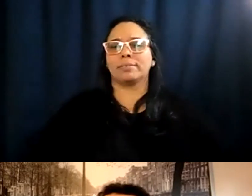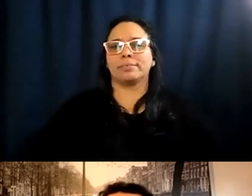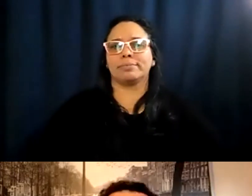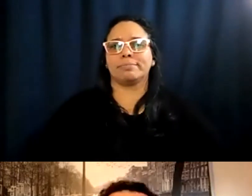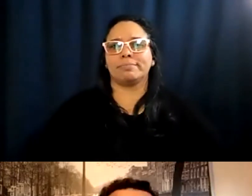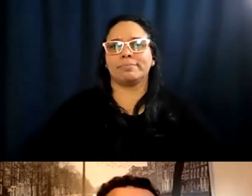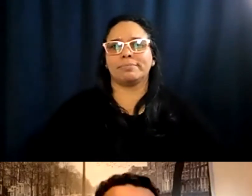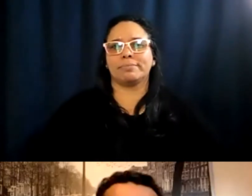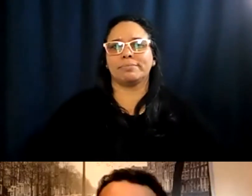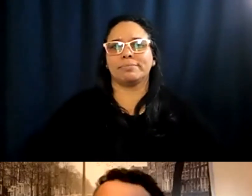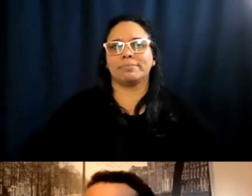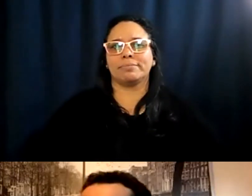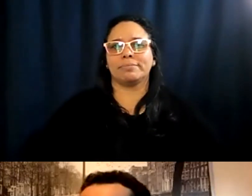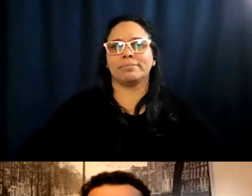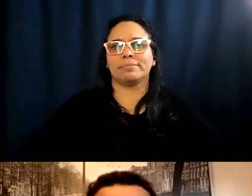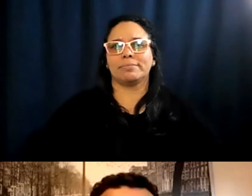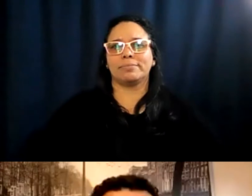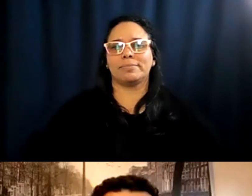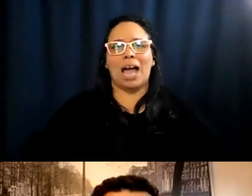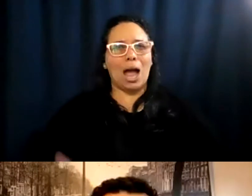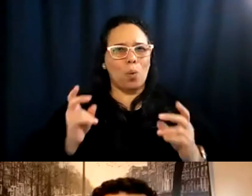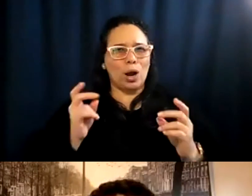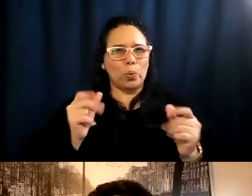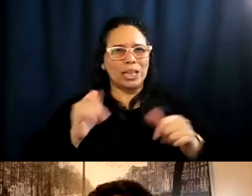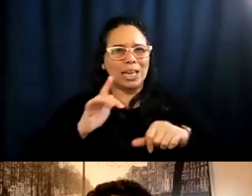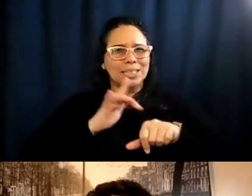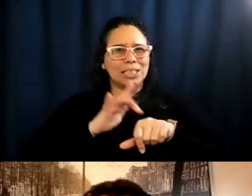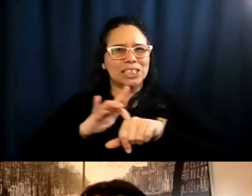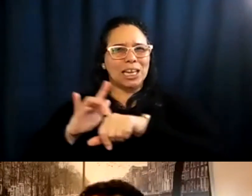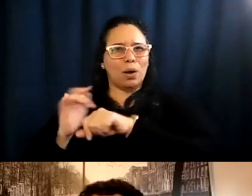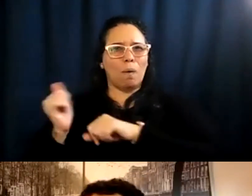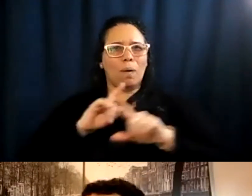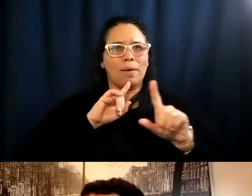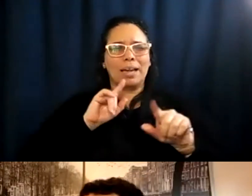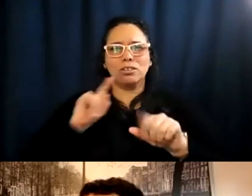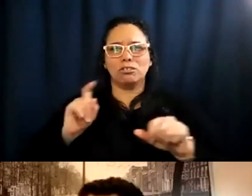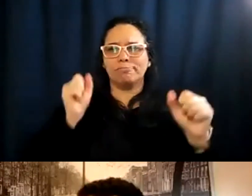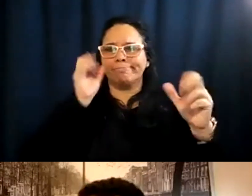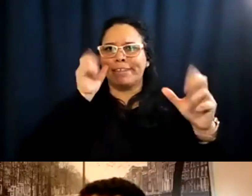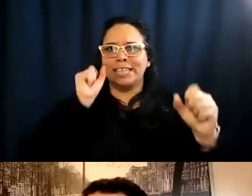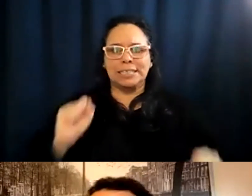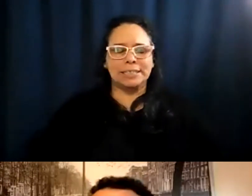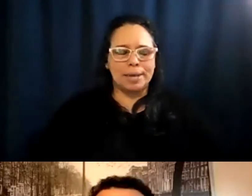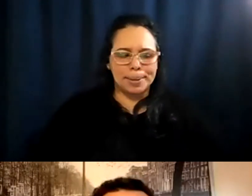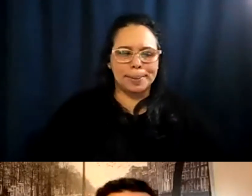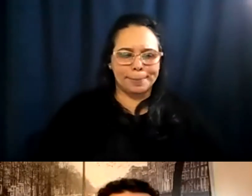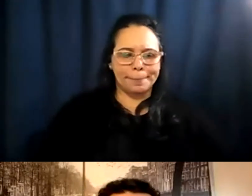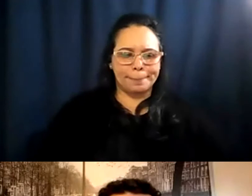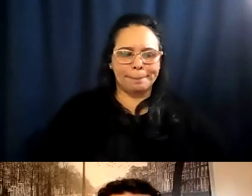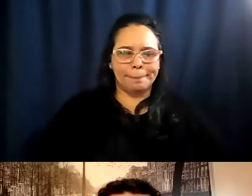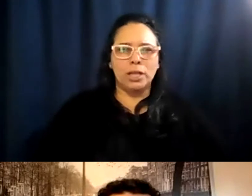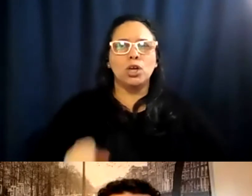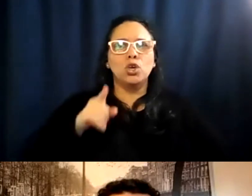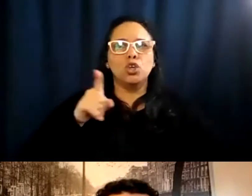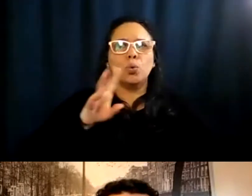So I just want to quickly touch bases on all those answers because they were all so amazing. Abria, when you were talking about social